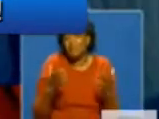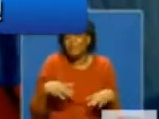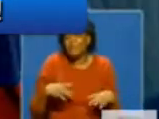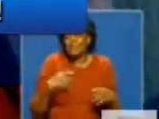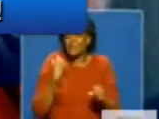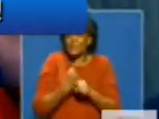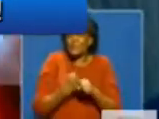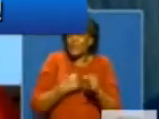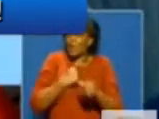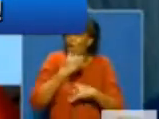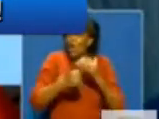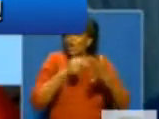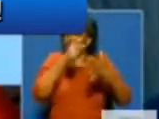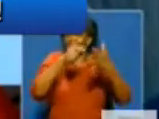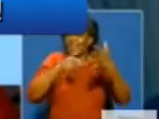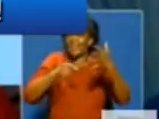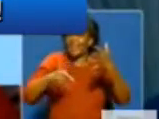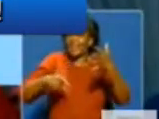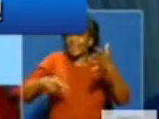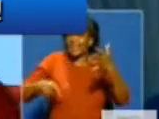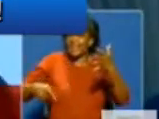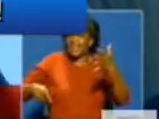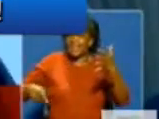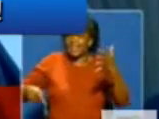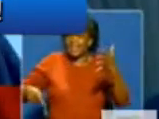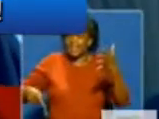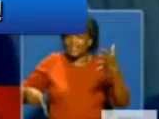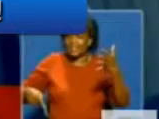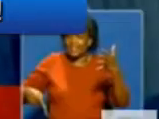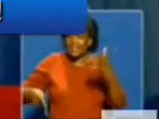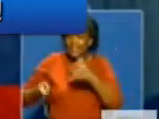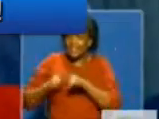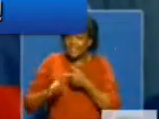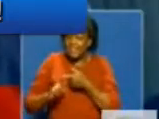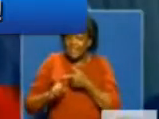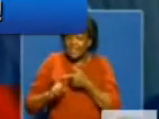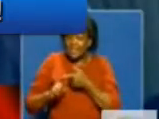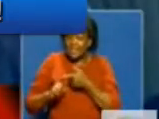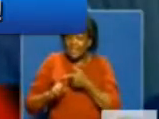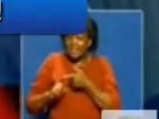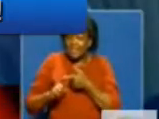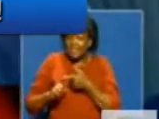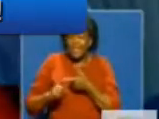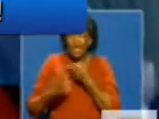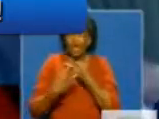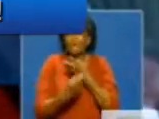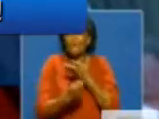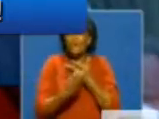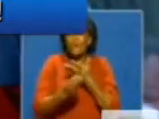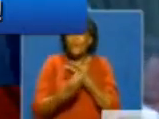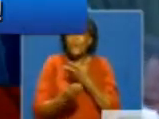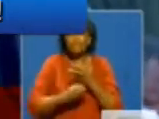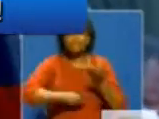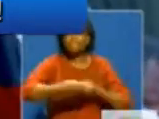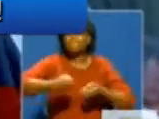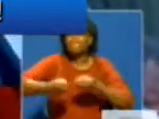this. Then Wanjiku, my Lord, thirdly, must make sufficient copies to